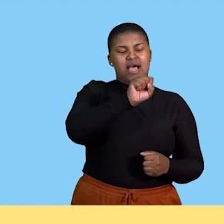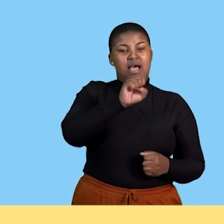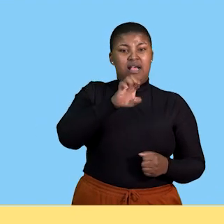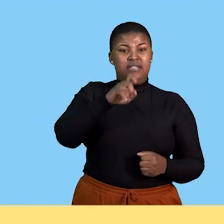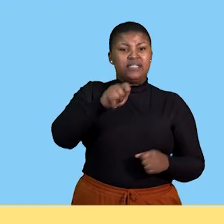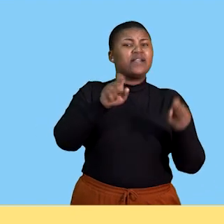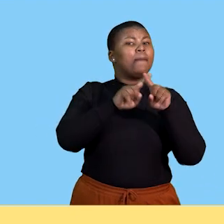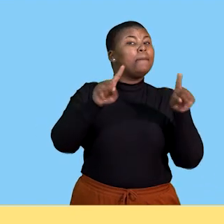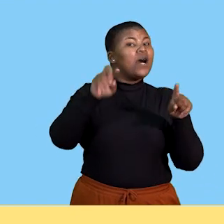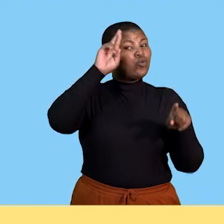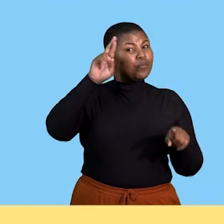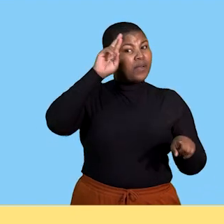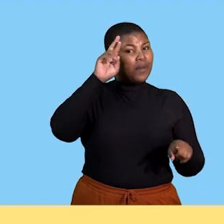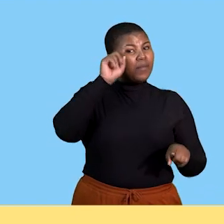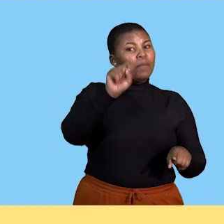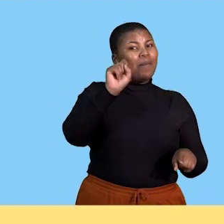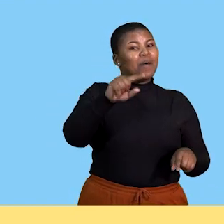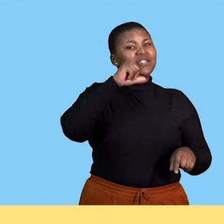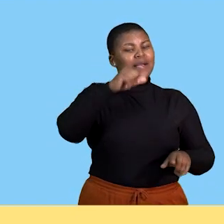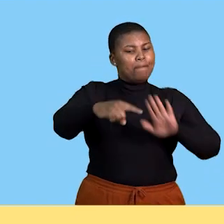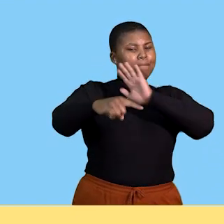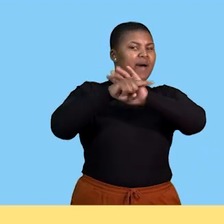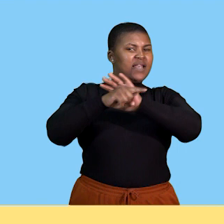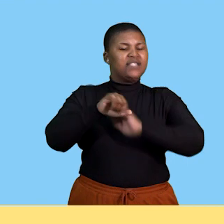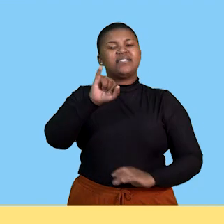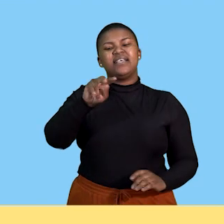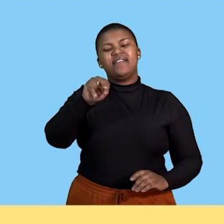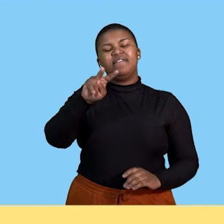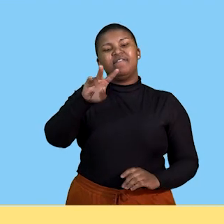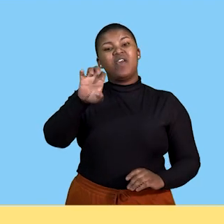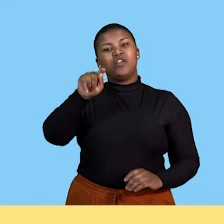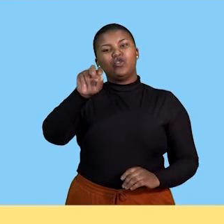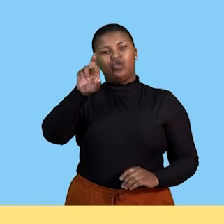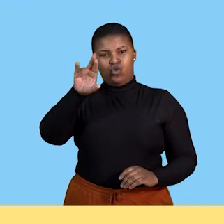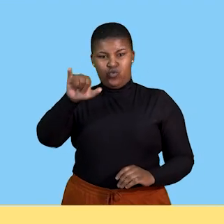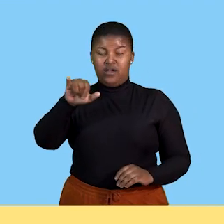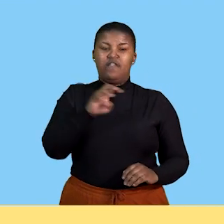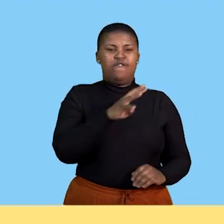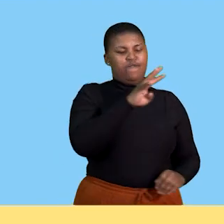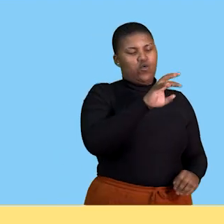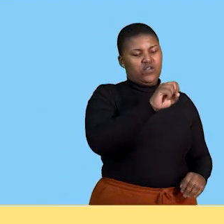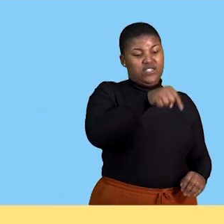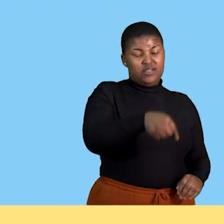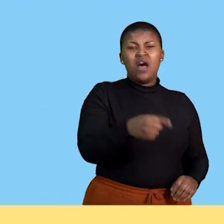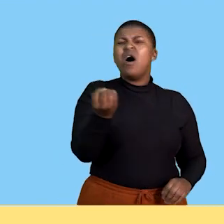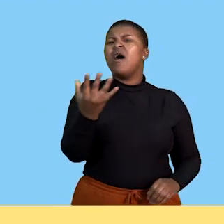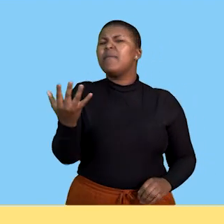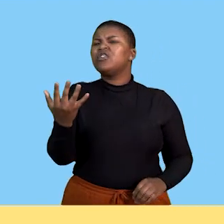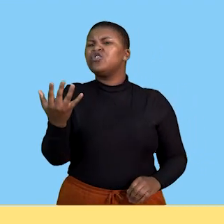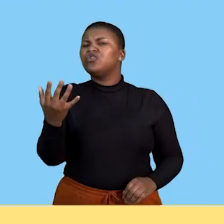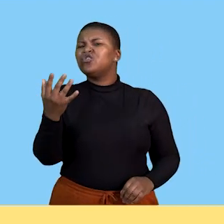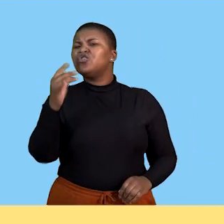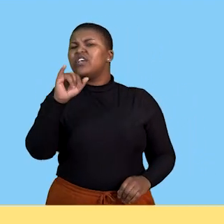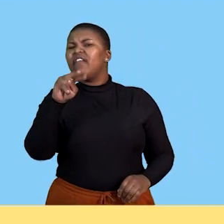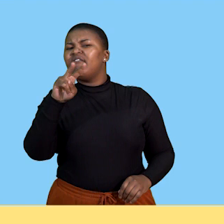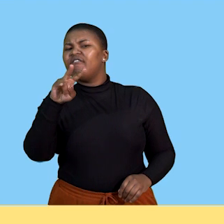40,000. 40,000 as to trade and other payables, 10,000.